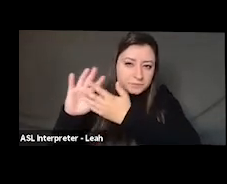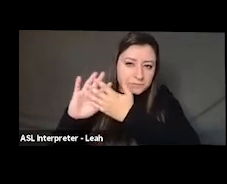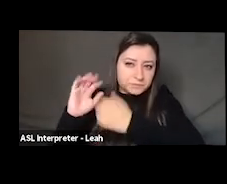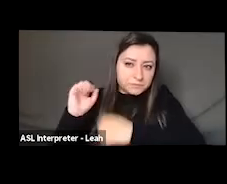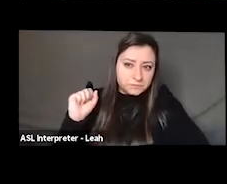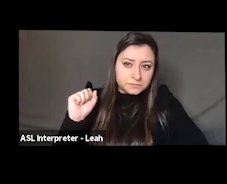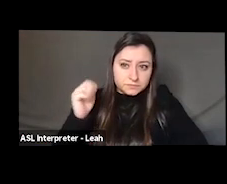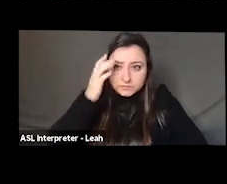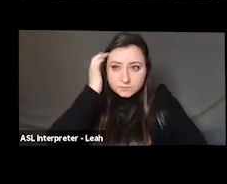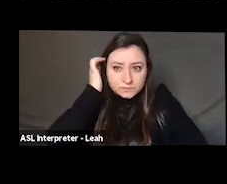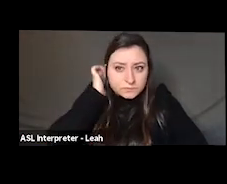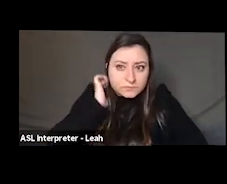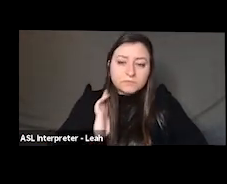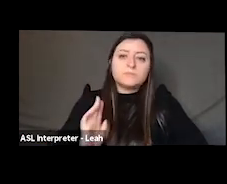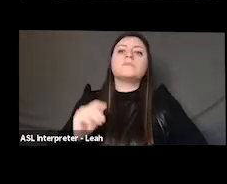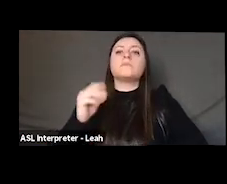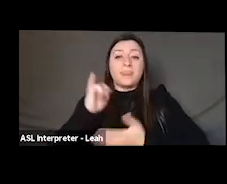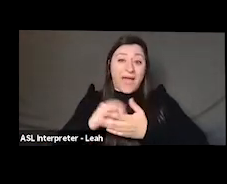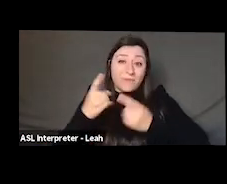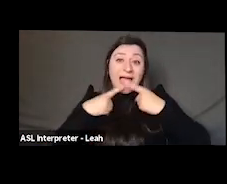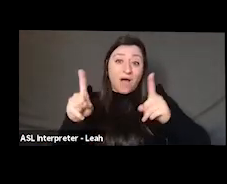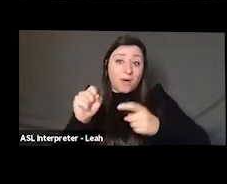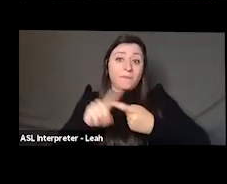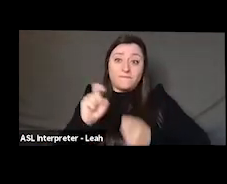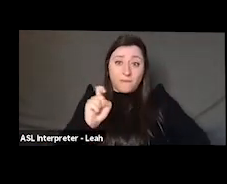that were the outcome of the missionary